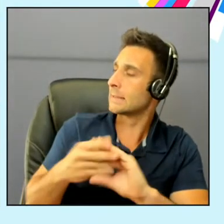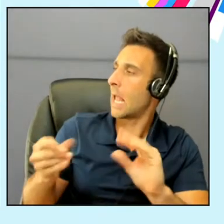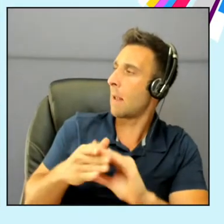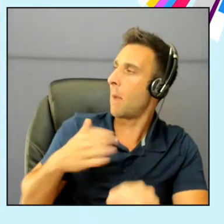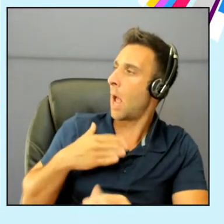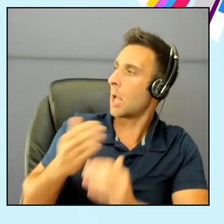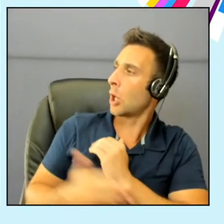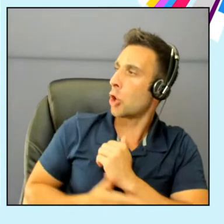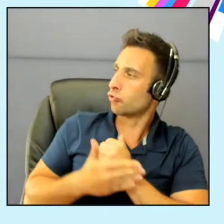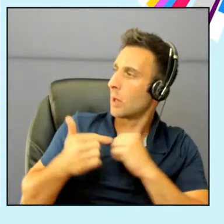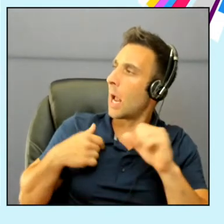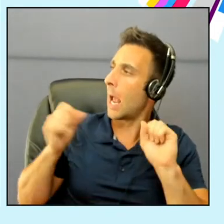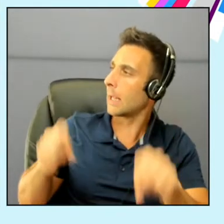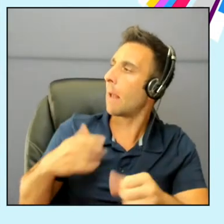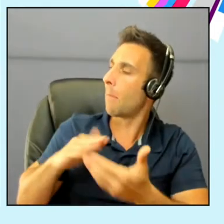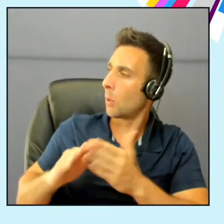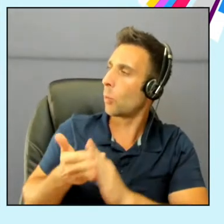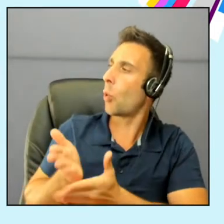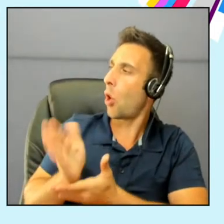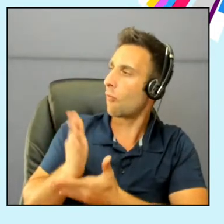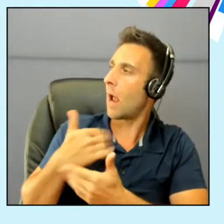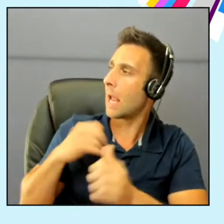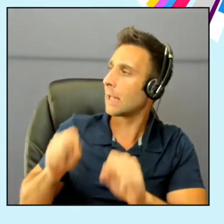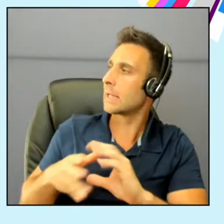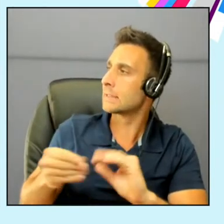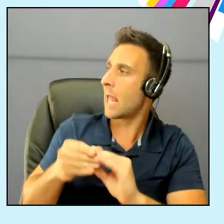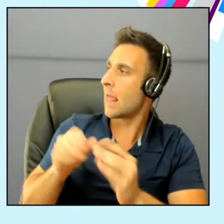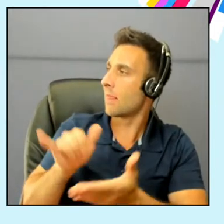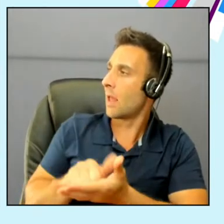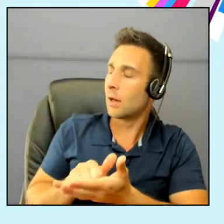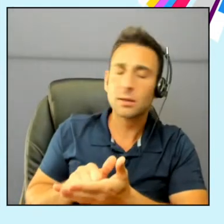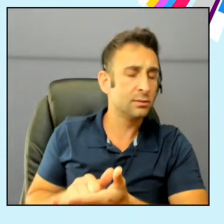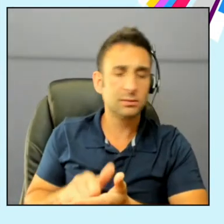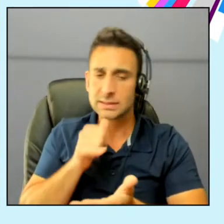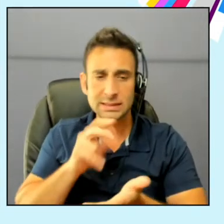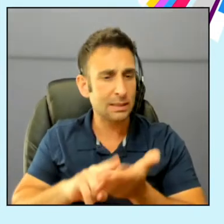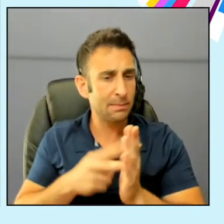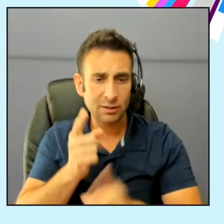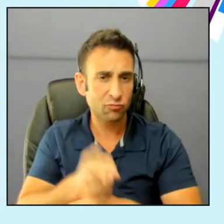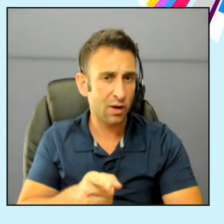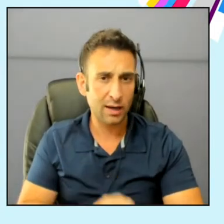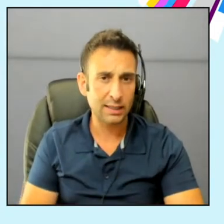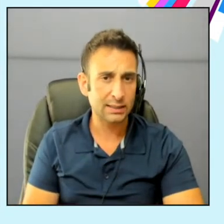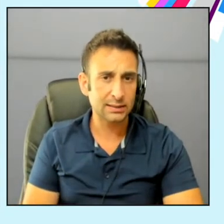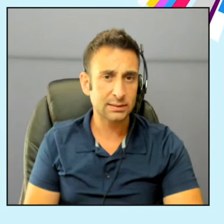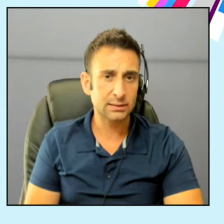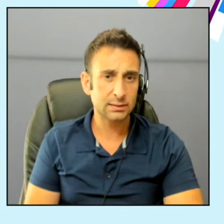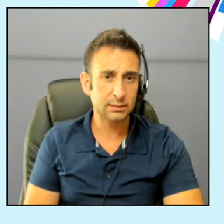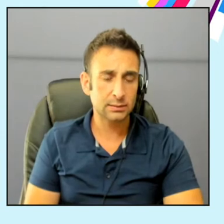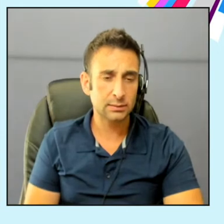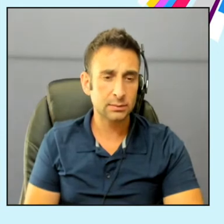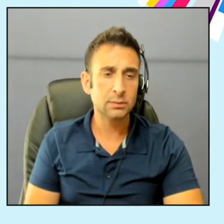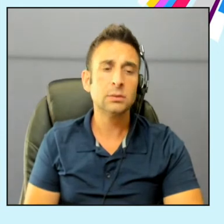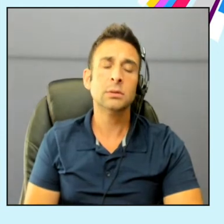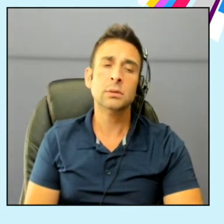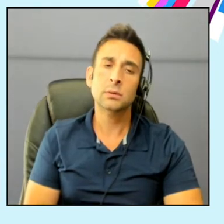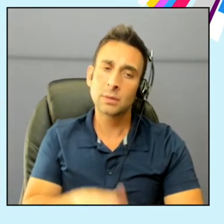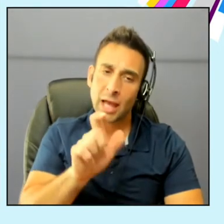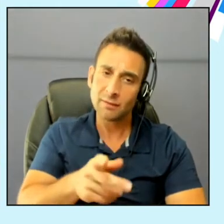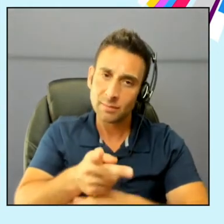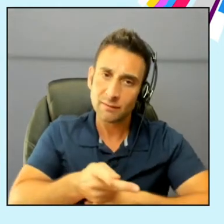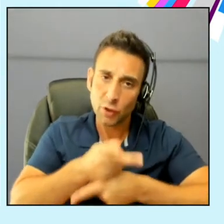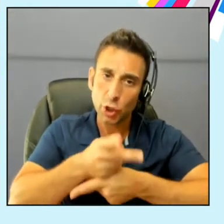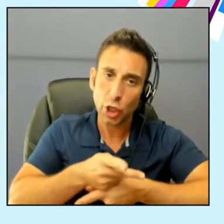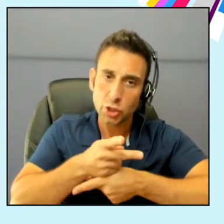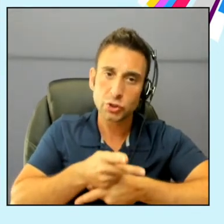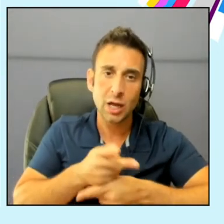it in my community, because I can say it, it doesn't make it right. Right. So we need to be very conscious on how we